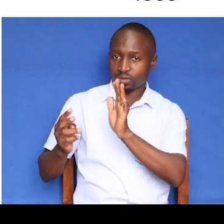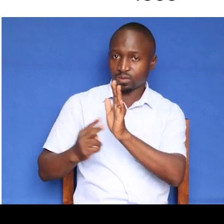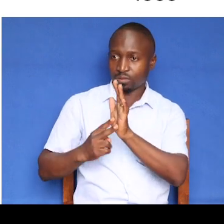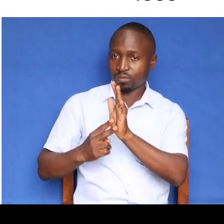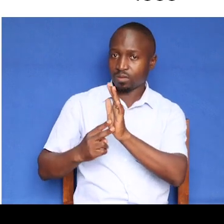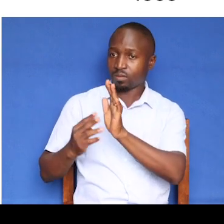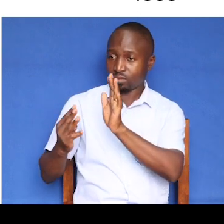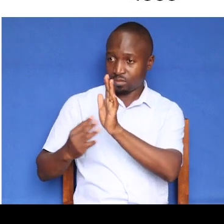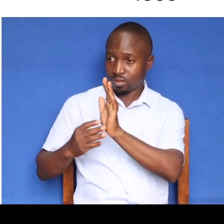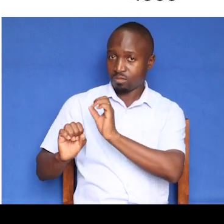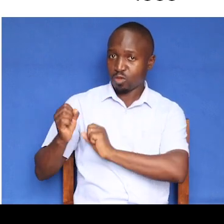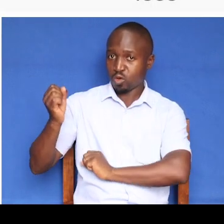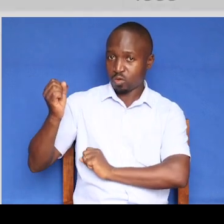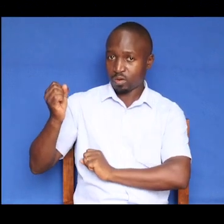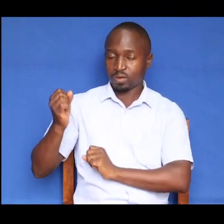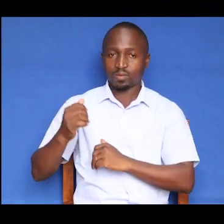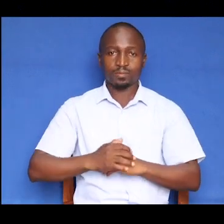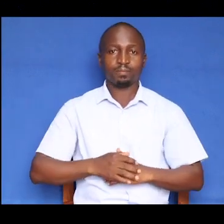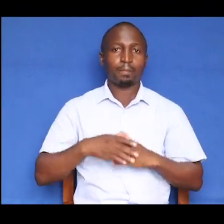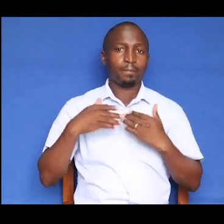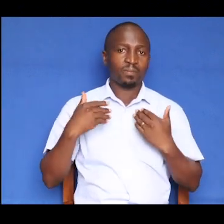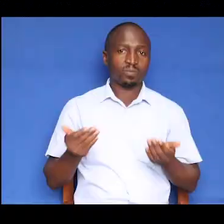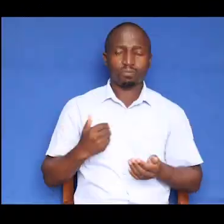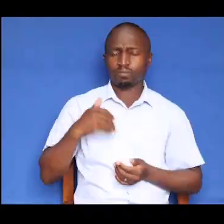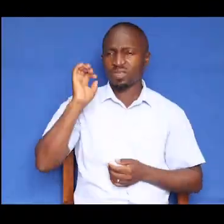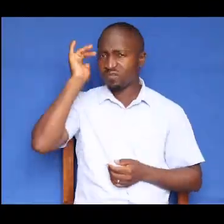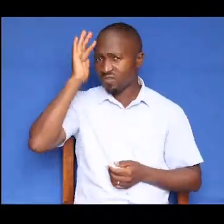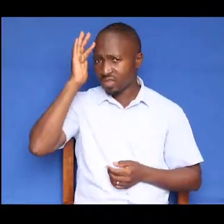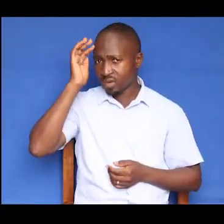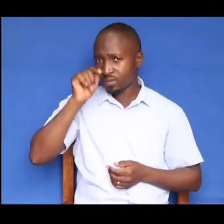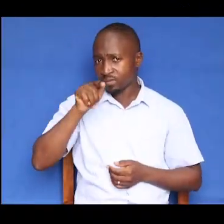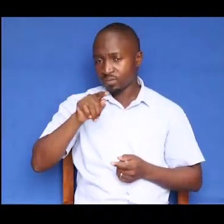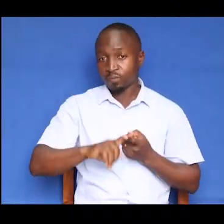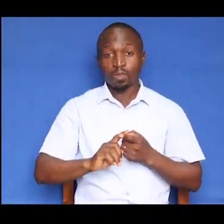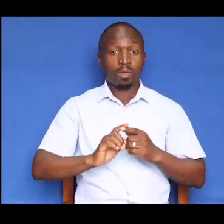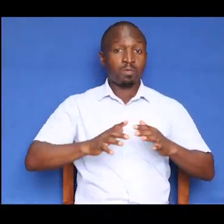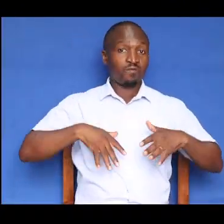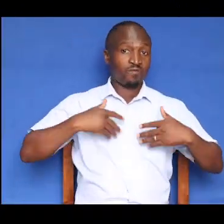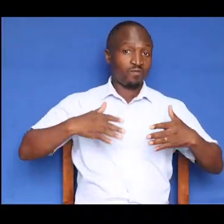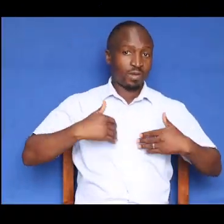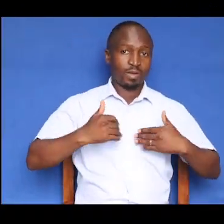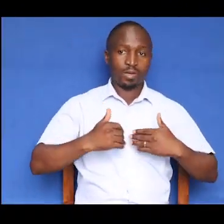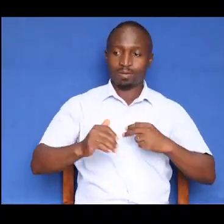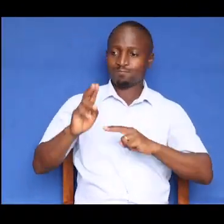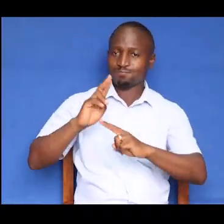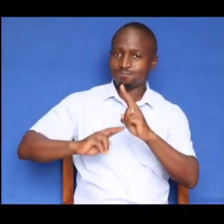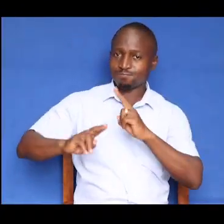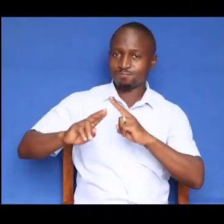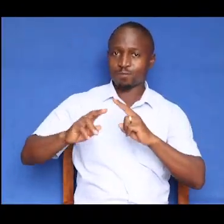Tanzania millions. So I think you have enjoyed the lesson from